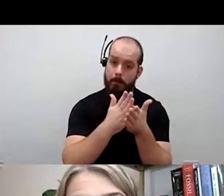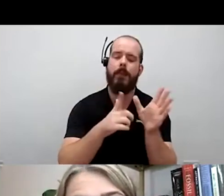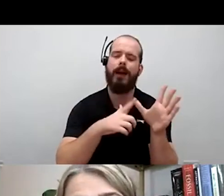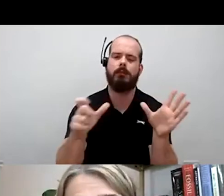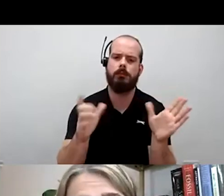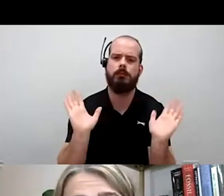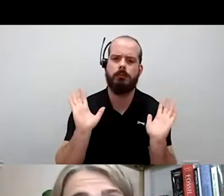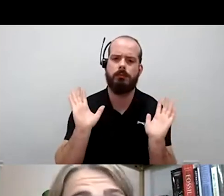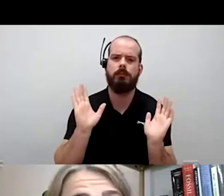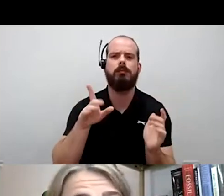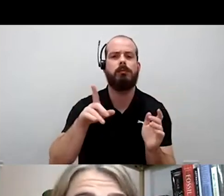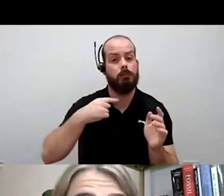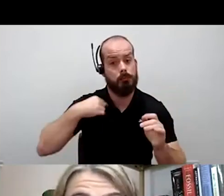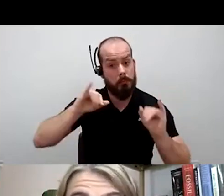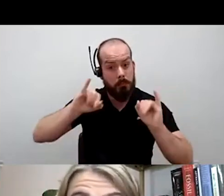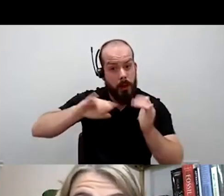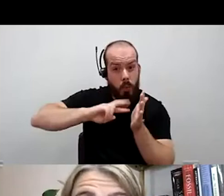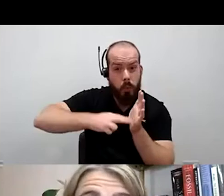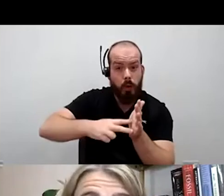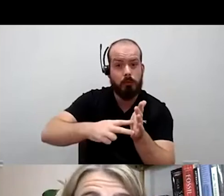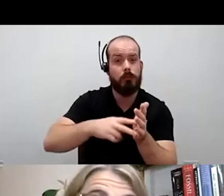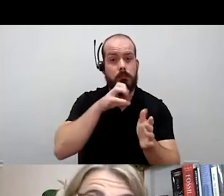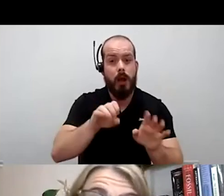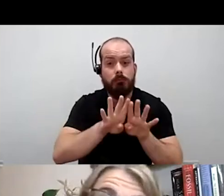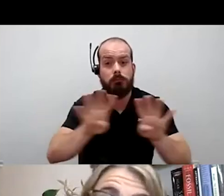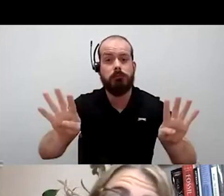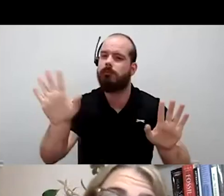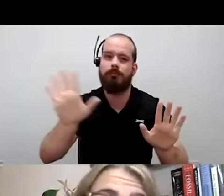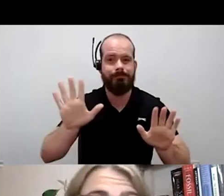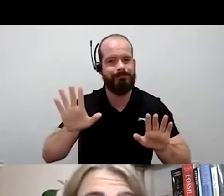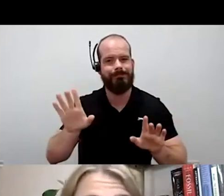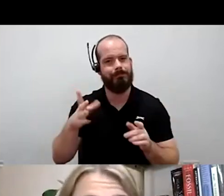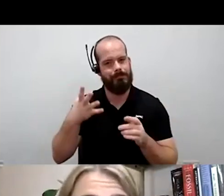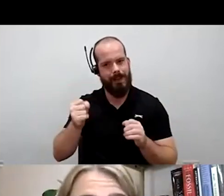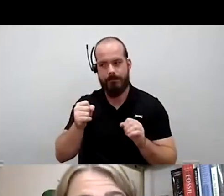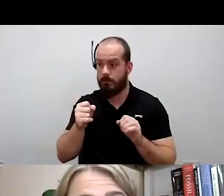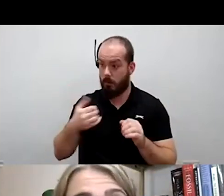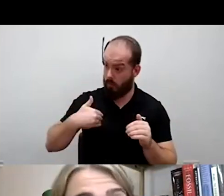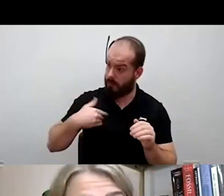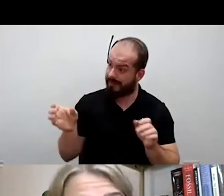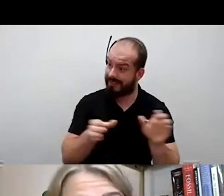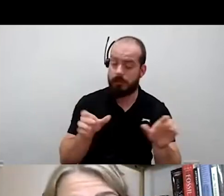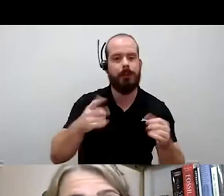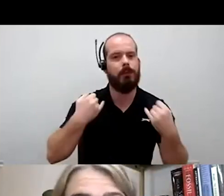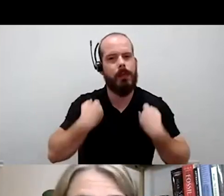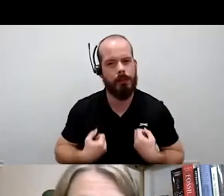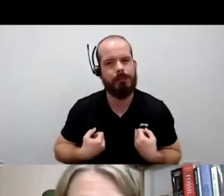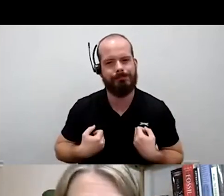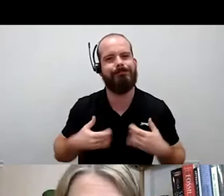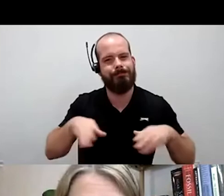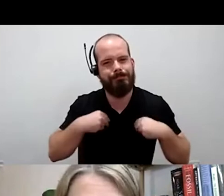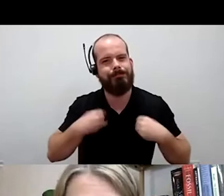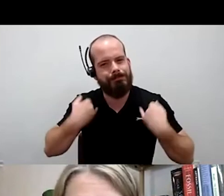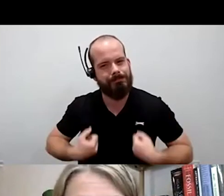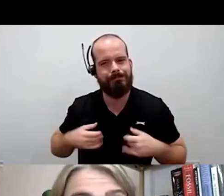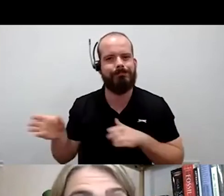not an accident due to bad organising at all. It's due mainly to do with people being ill, because it is the autumn and people get ill